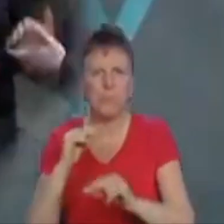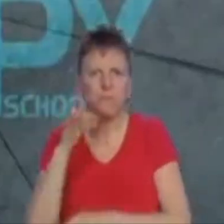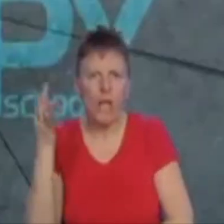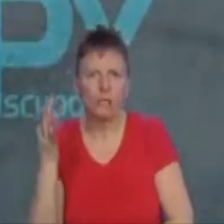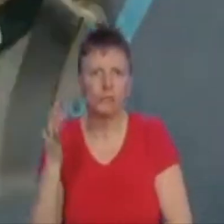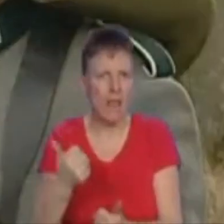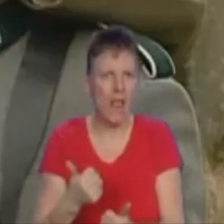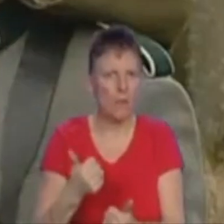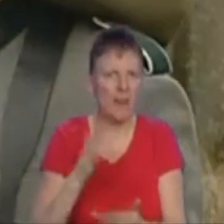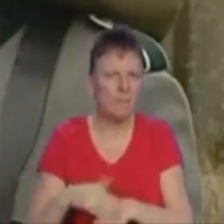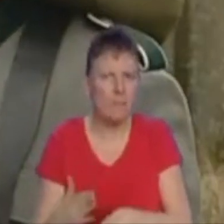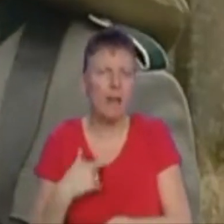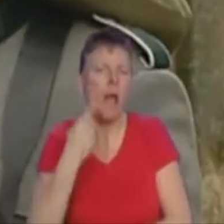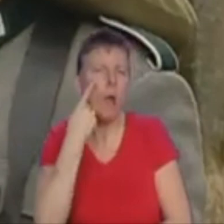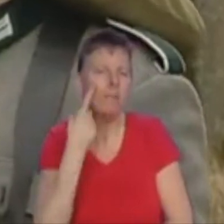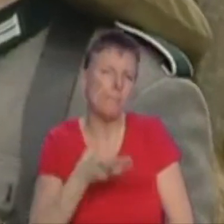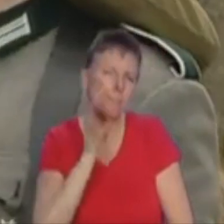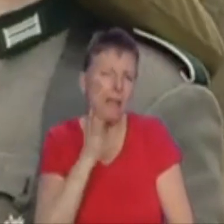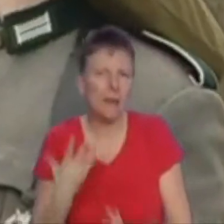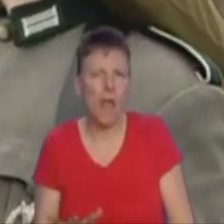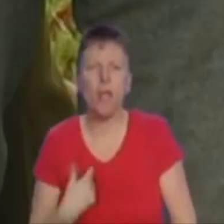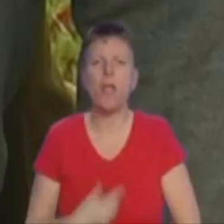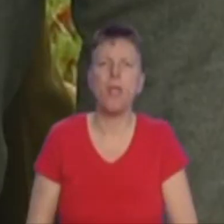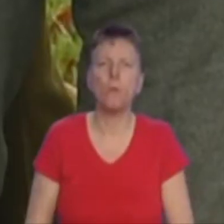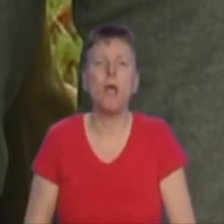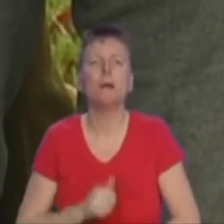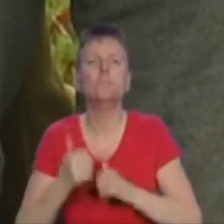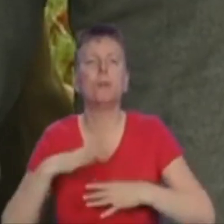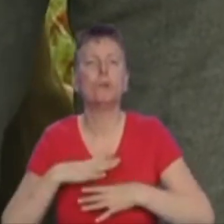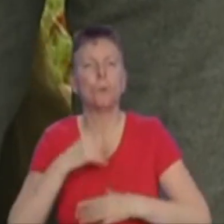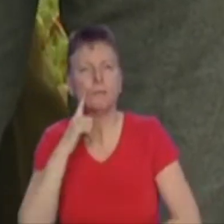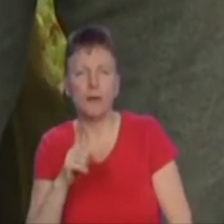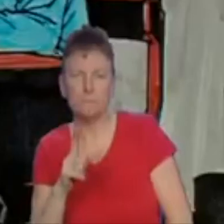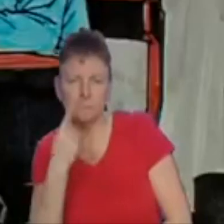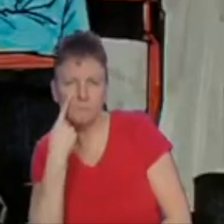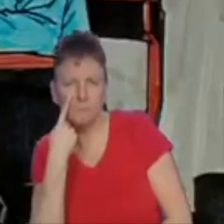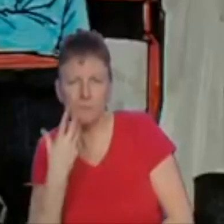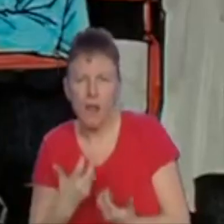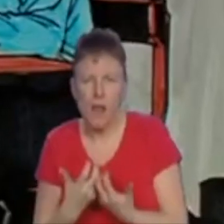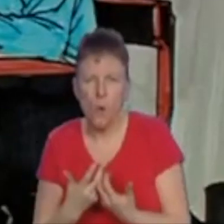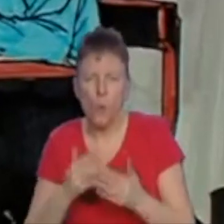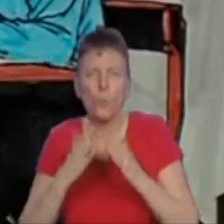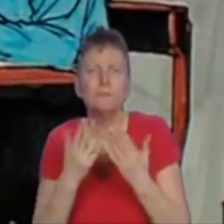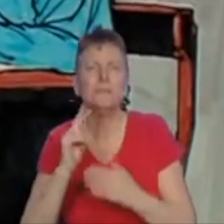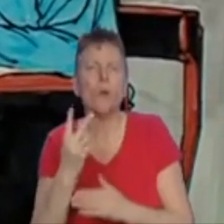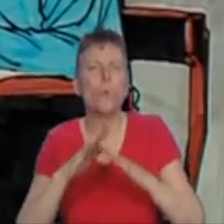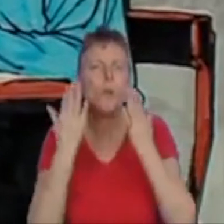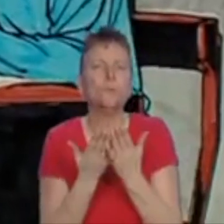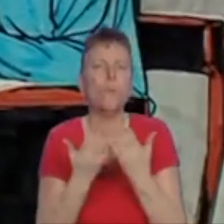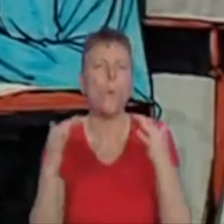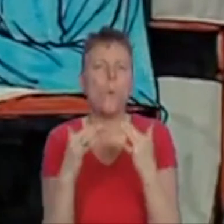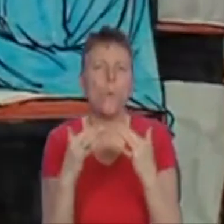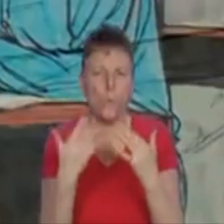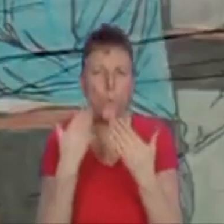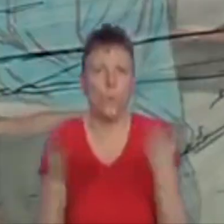moi. After the break, we'll look at close combat techniques of the Second World War. And we open the assassination file on Georgi